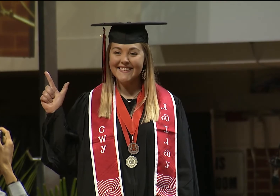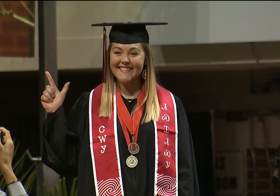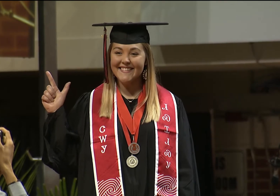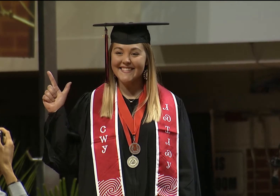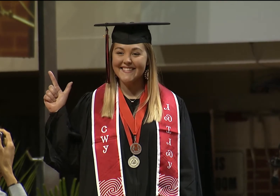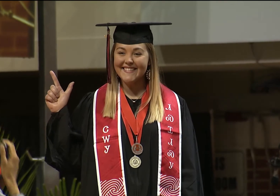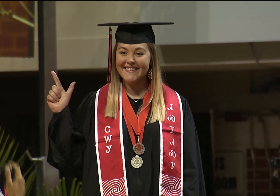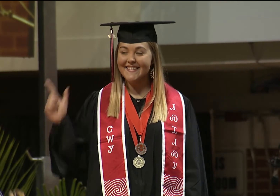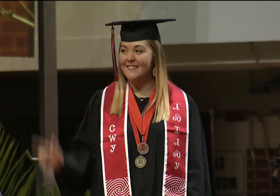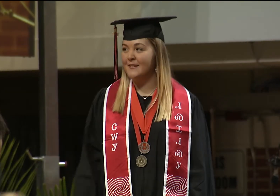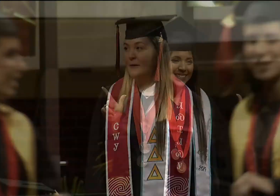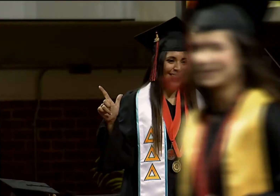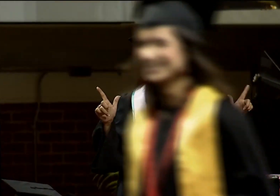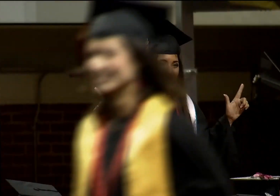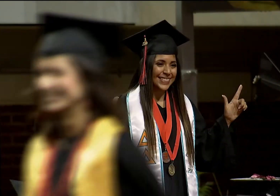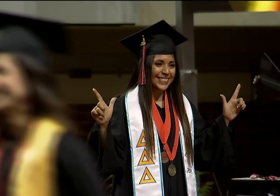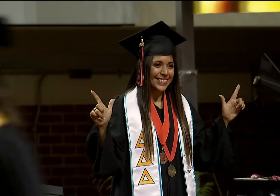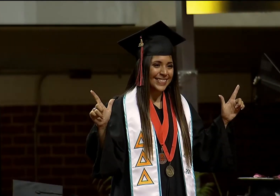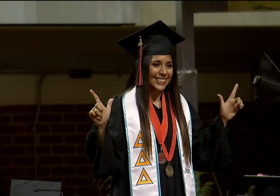Allison Ogden.